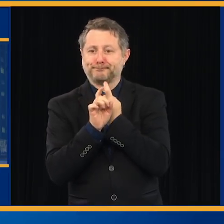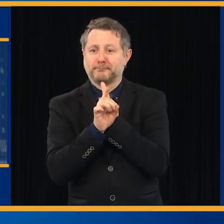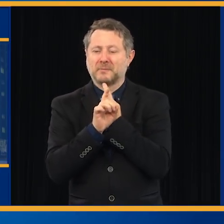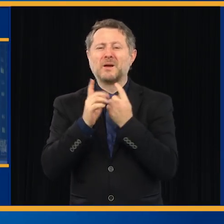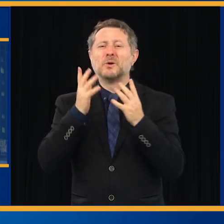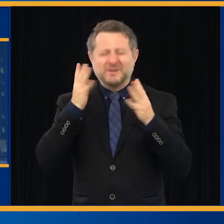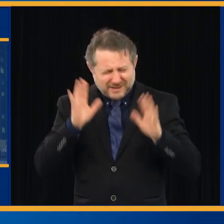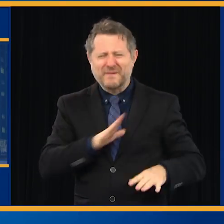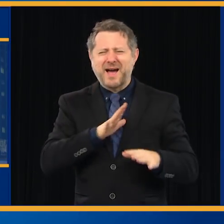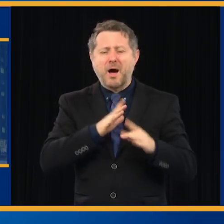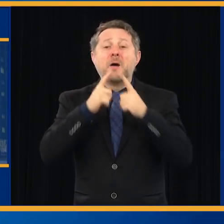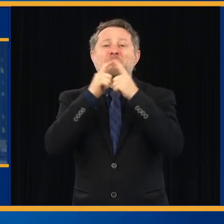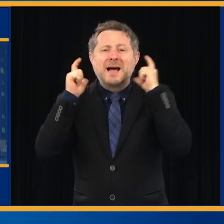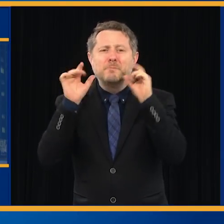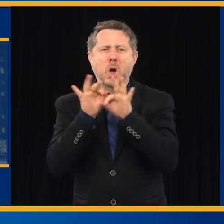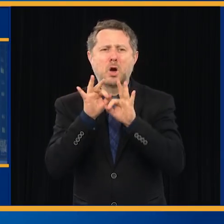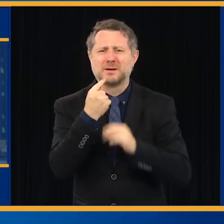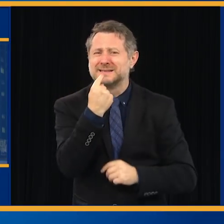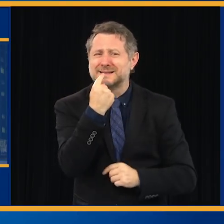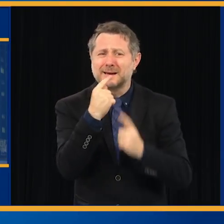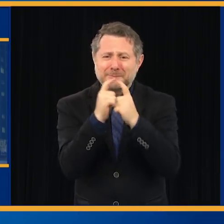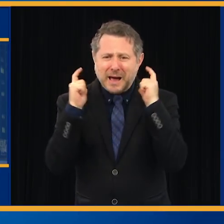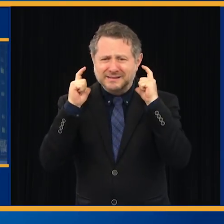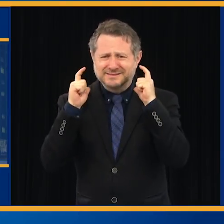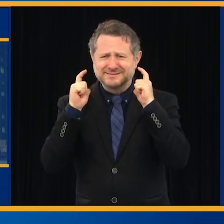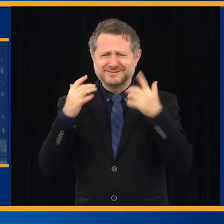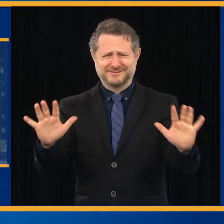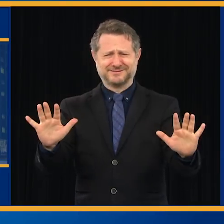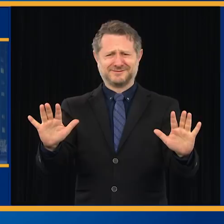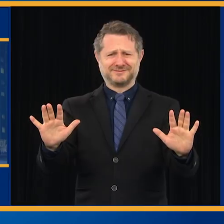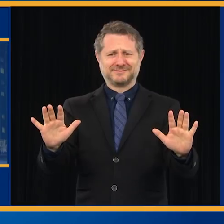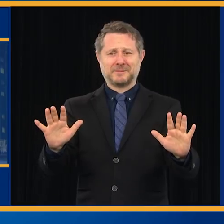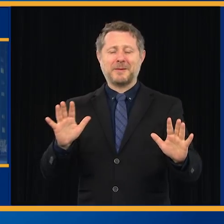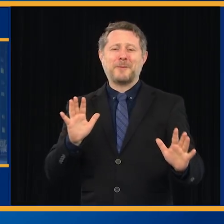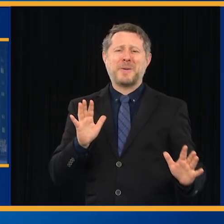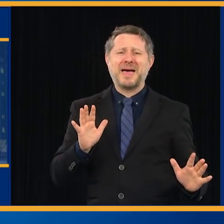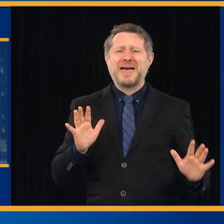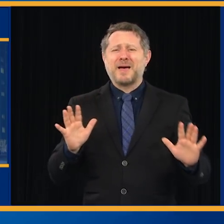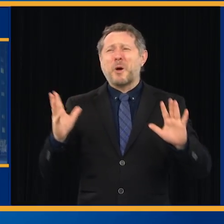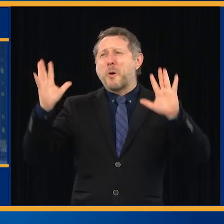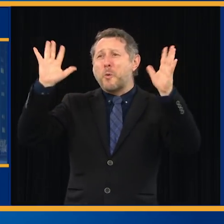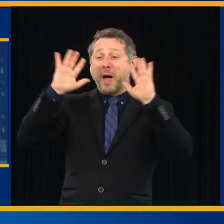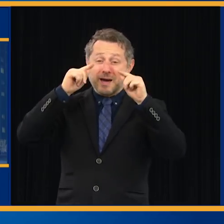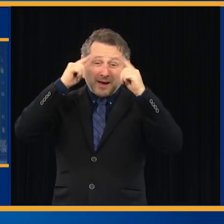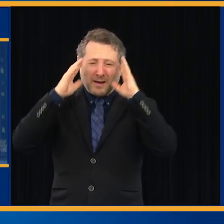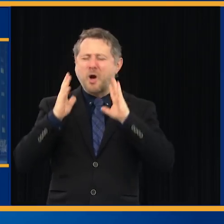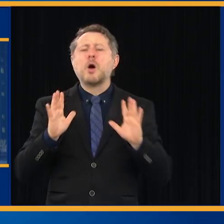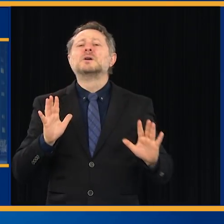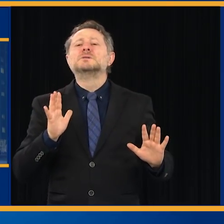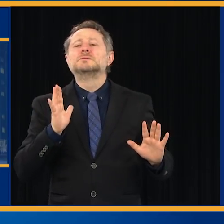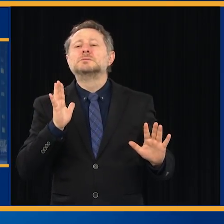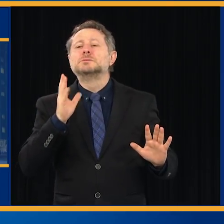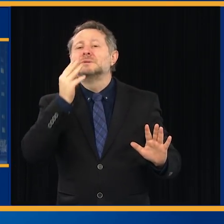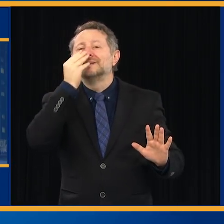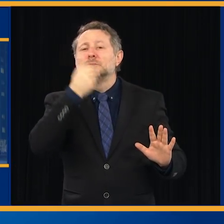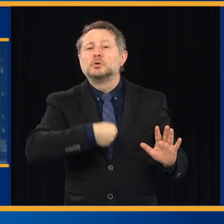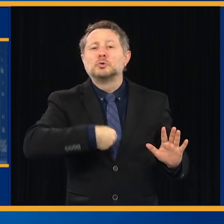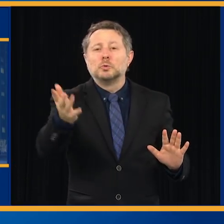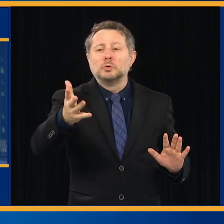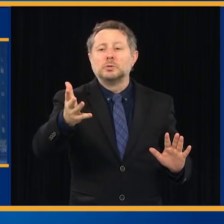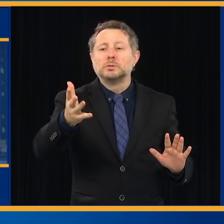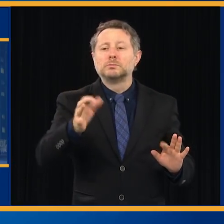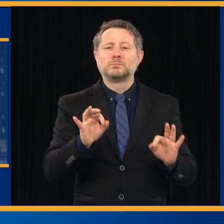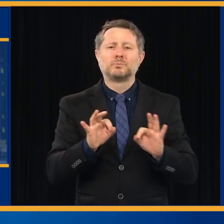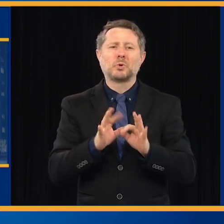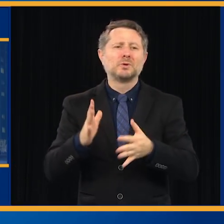mask. Okay, it's not the most attractive garment ever created. So what? Well,